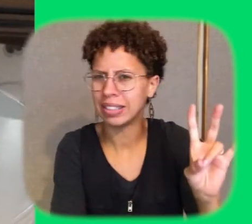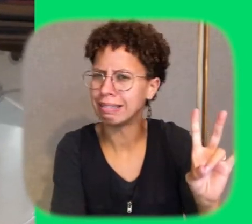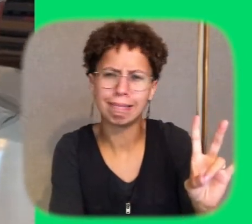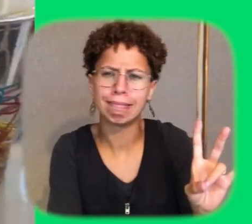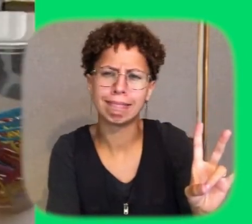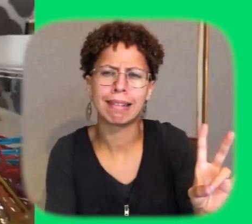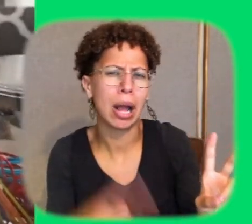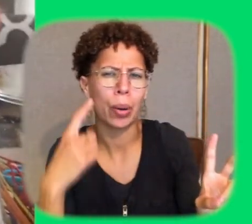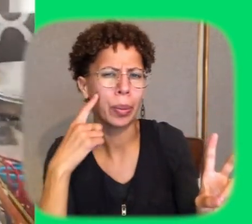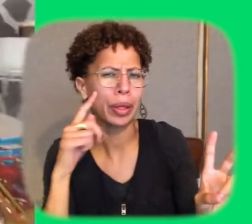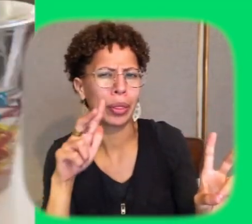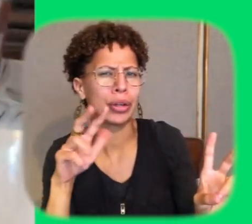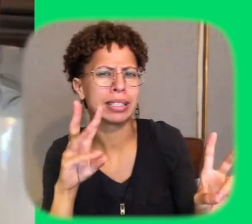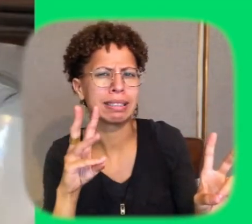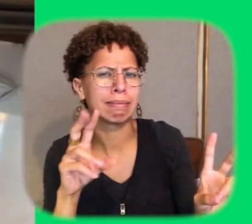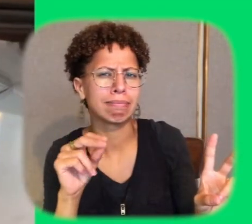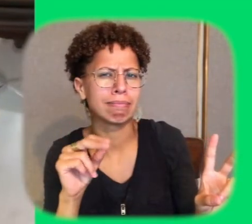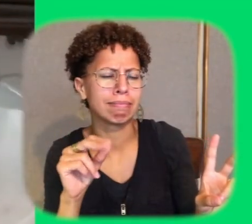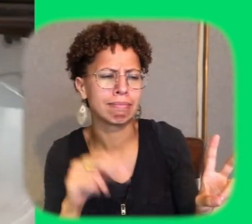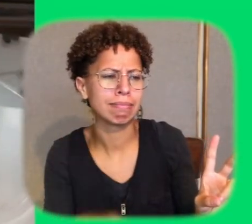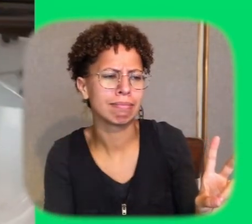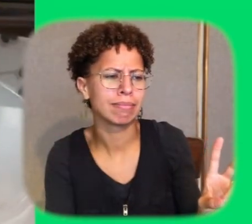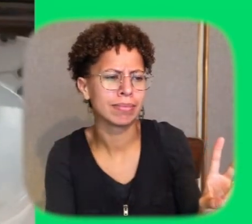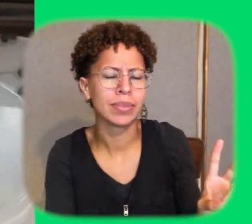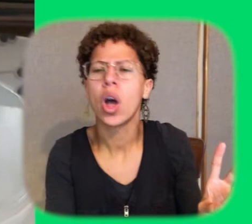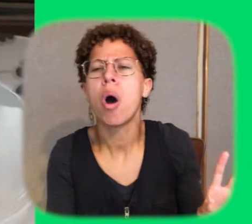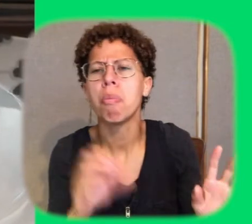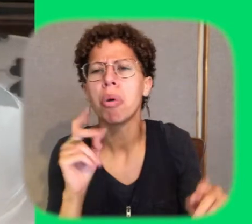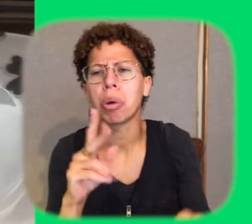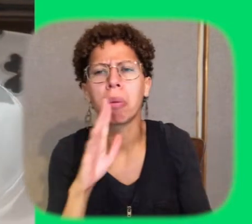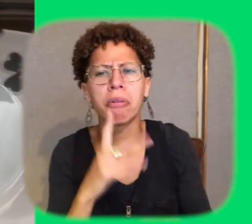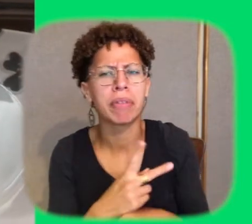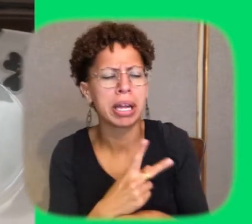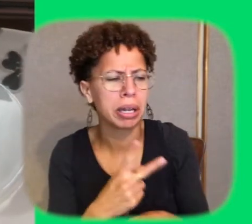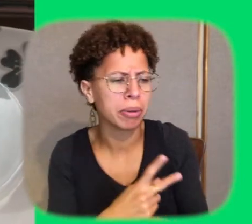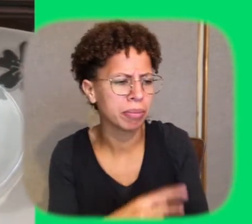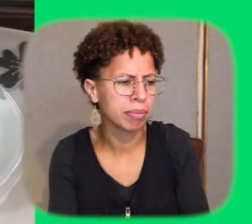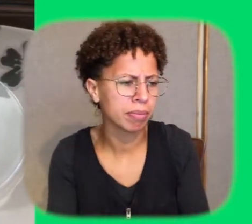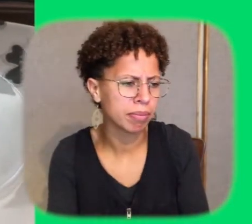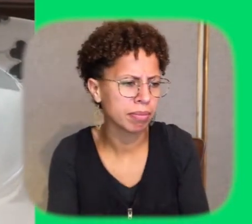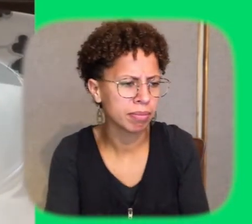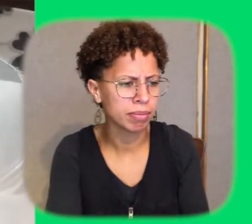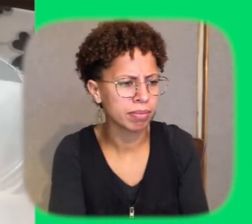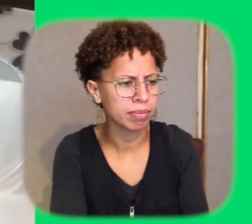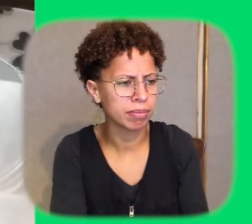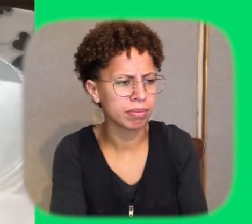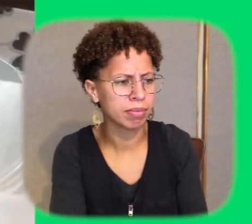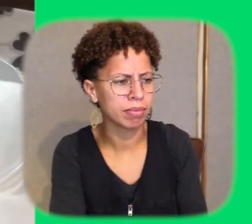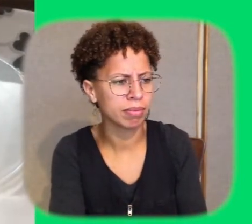were at 36. Okay, we'll find out. 37. Oh, no, that was 38.